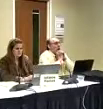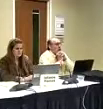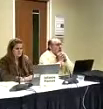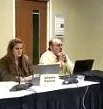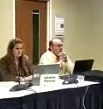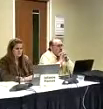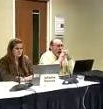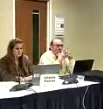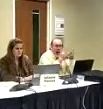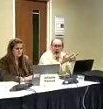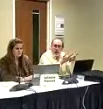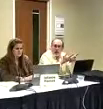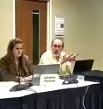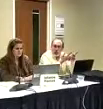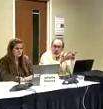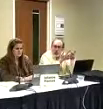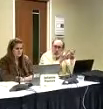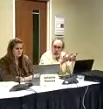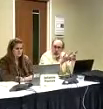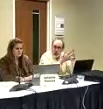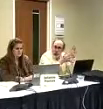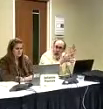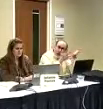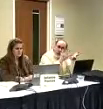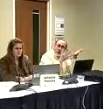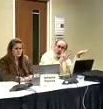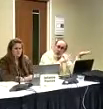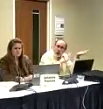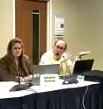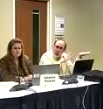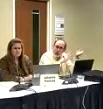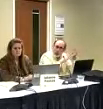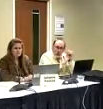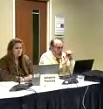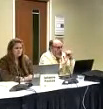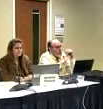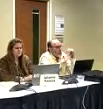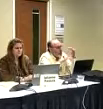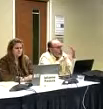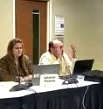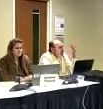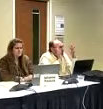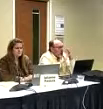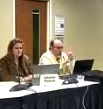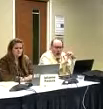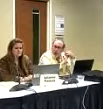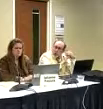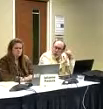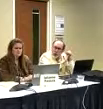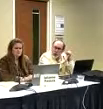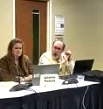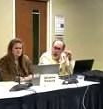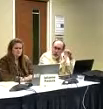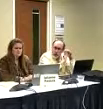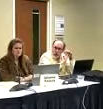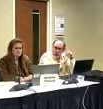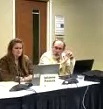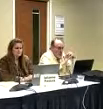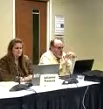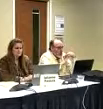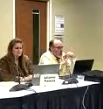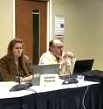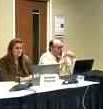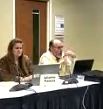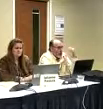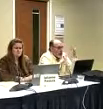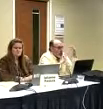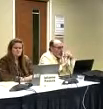because we now have as commissioner he said you have an additional option to congressional plan did a lot of work with the house